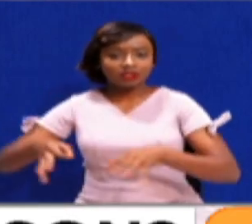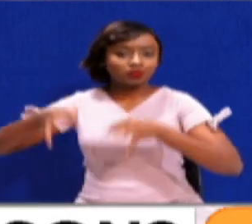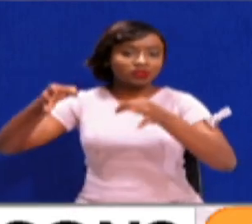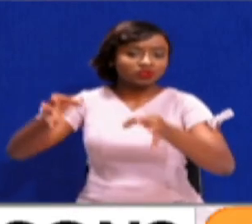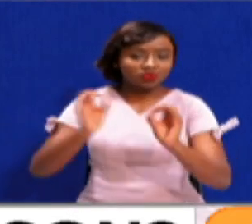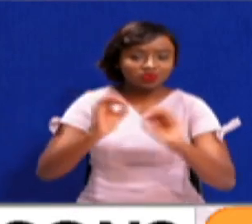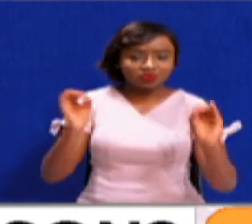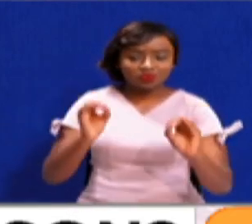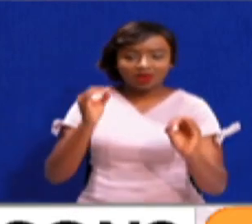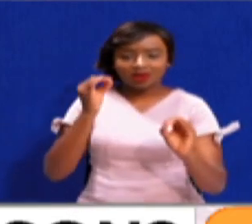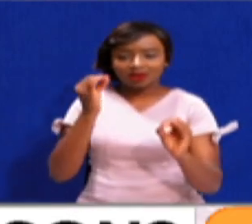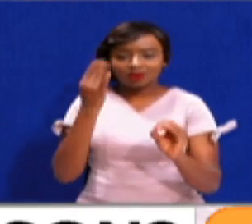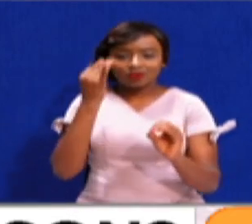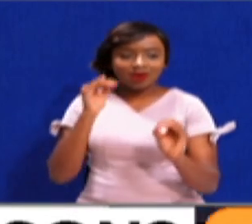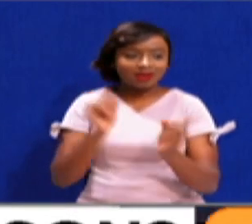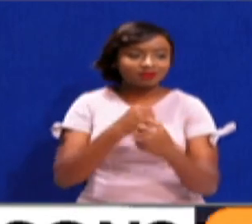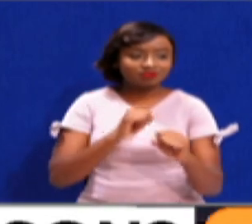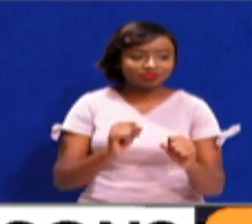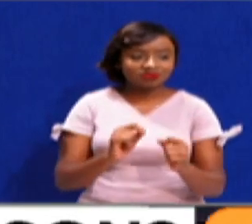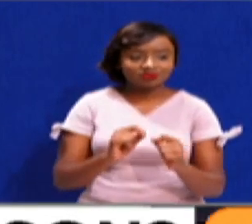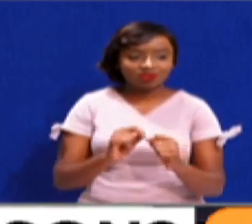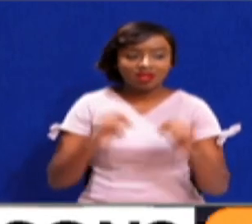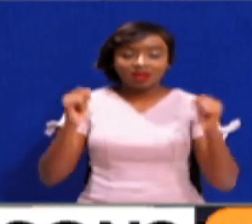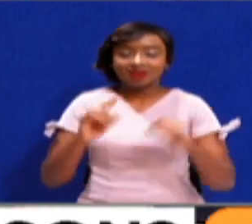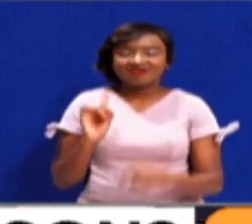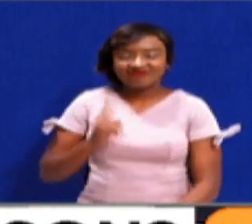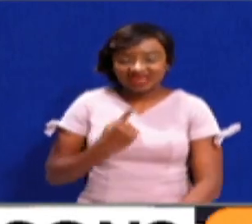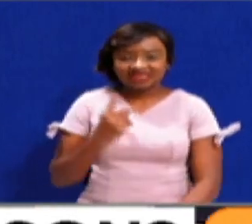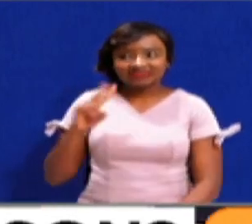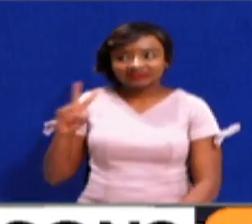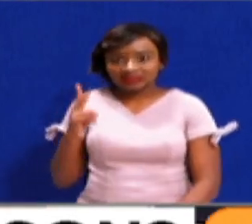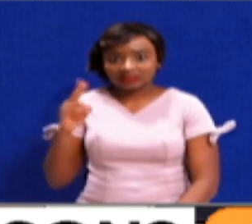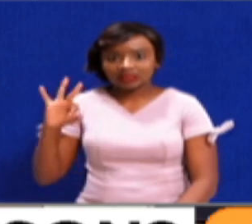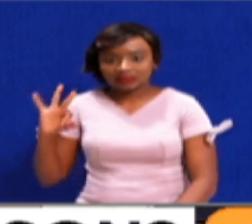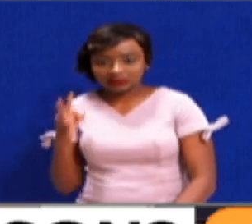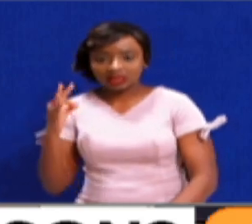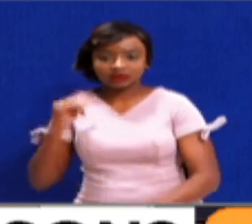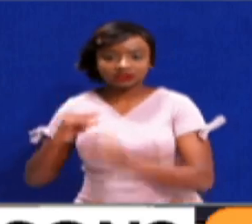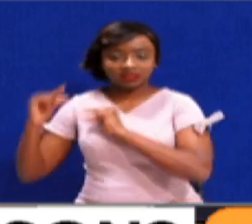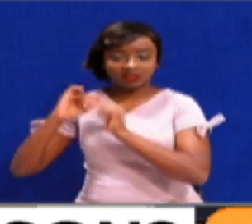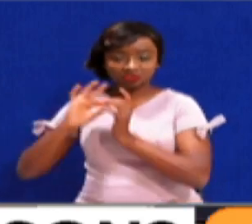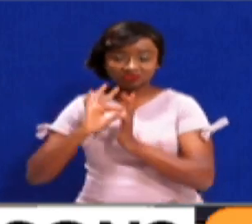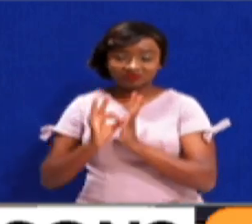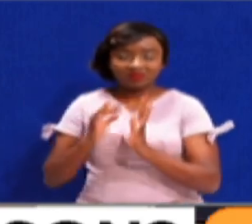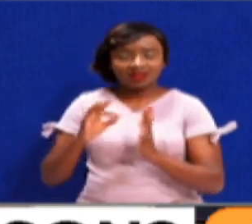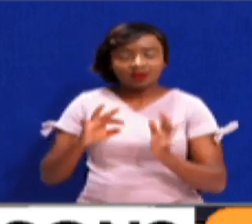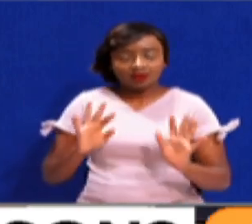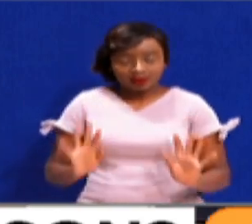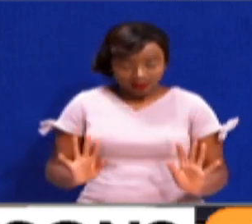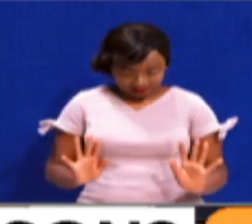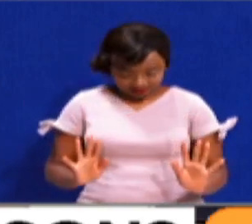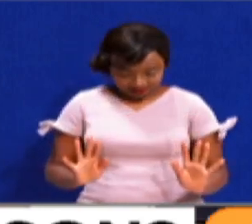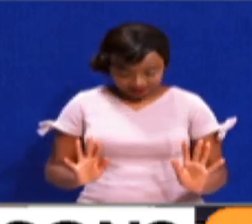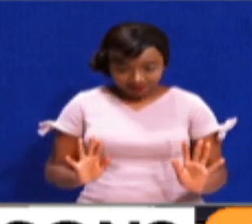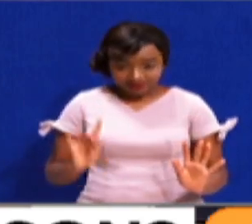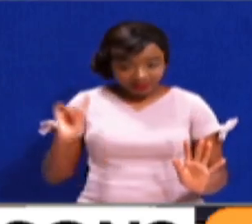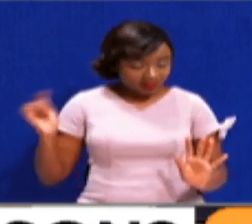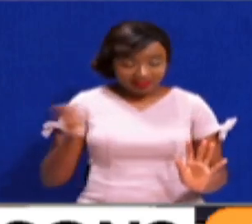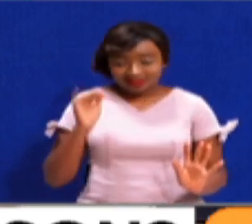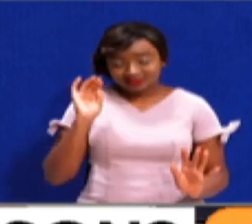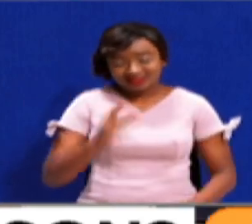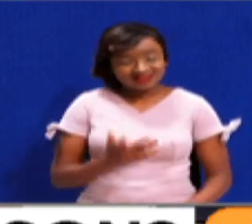couldn't agree. And the first, second, and third generation formula. I mean, it's enough to make Kenyans just ask, what?